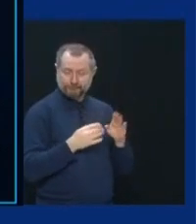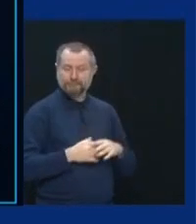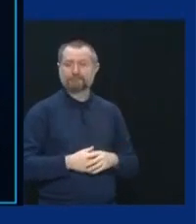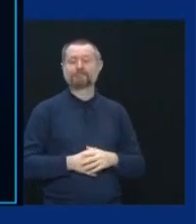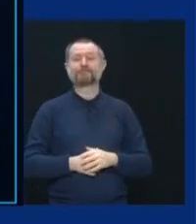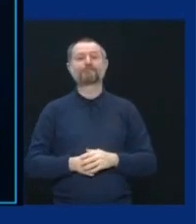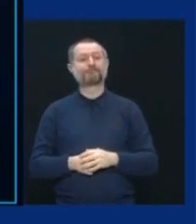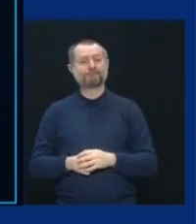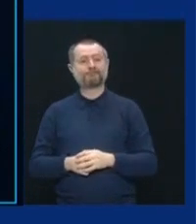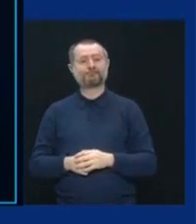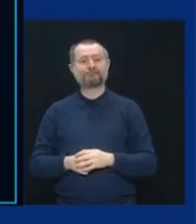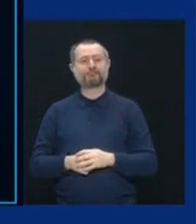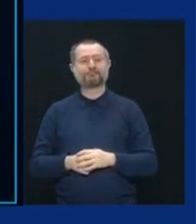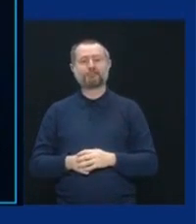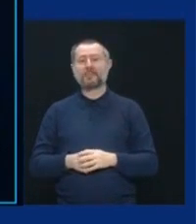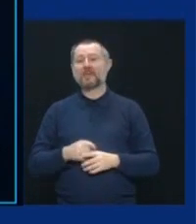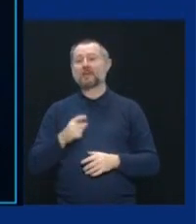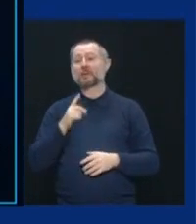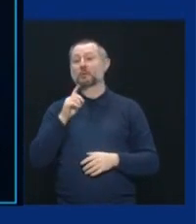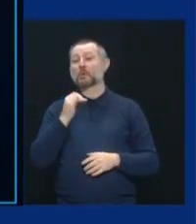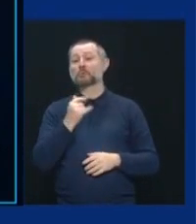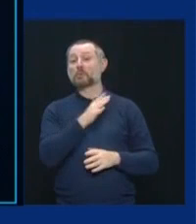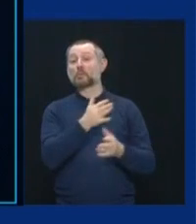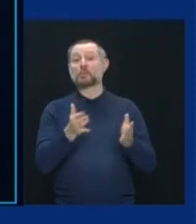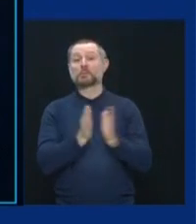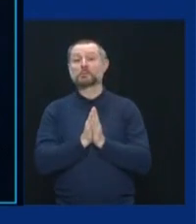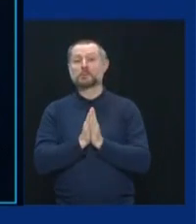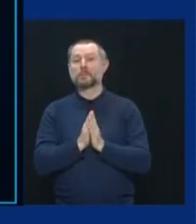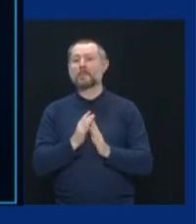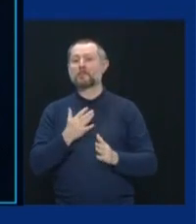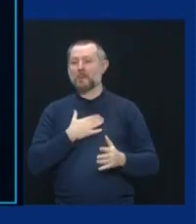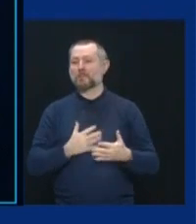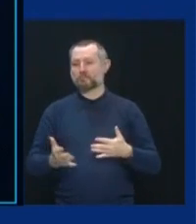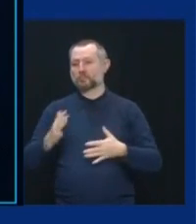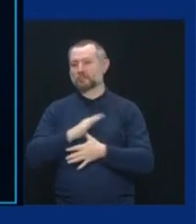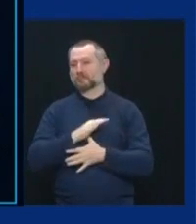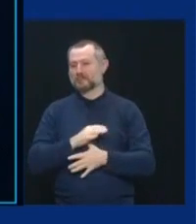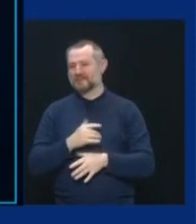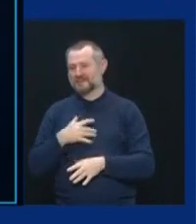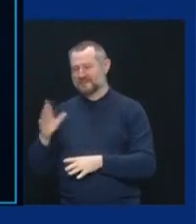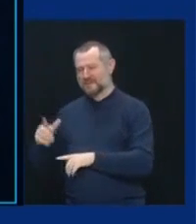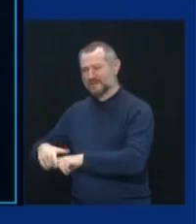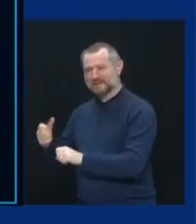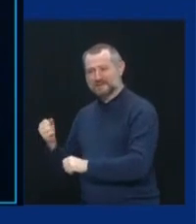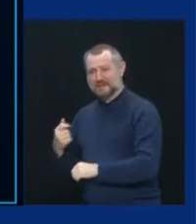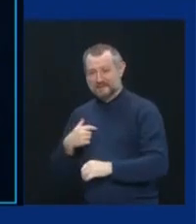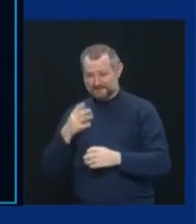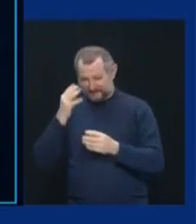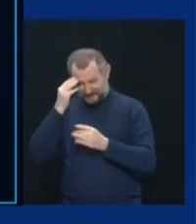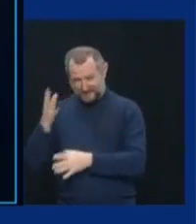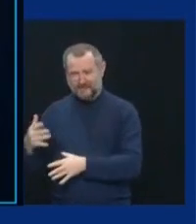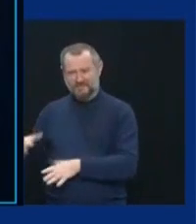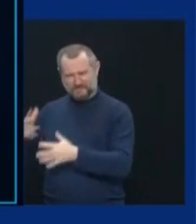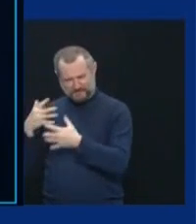did give the DOJ request precedence, and we told both houses that.